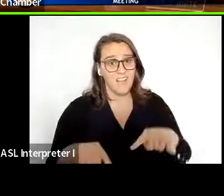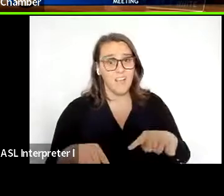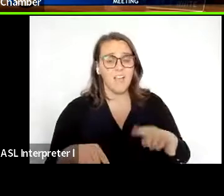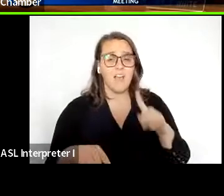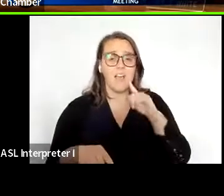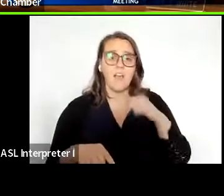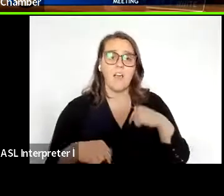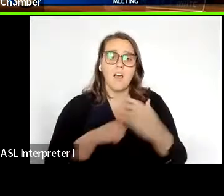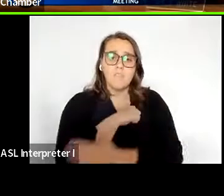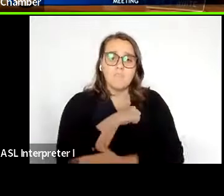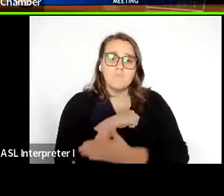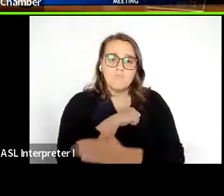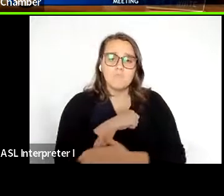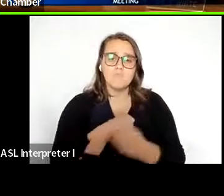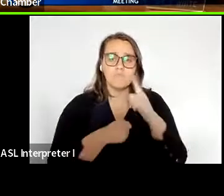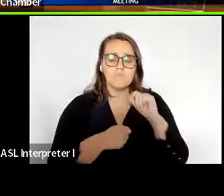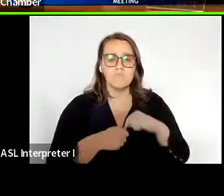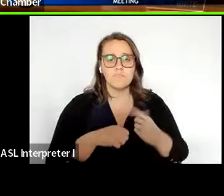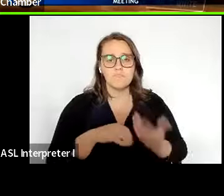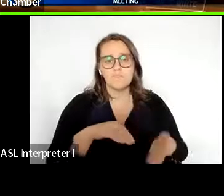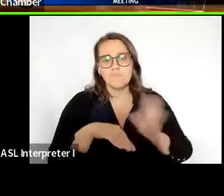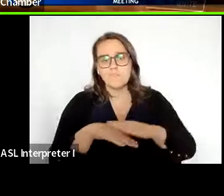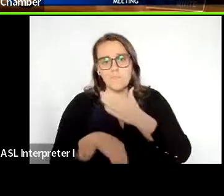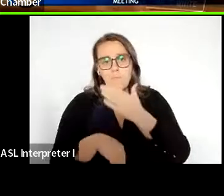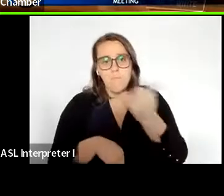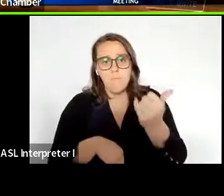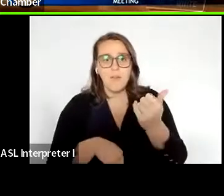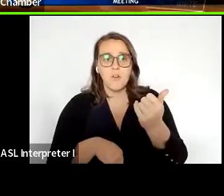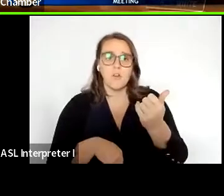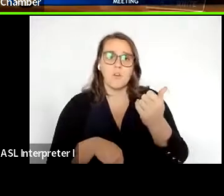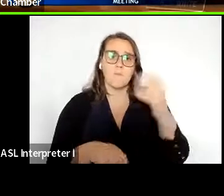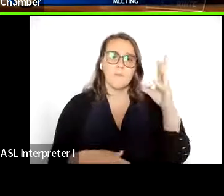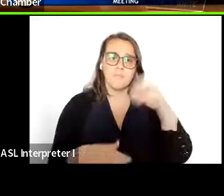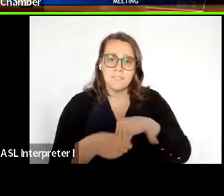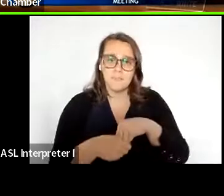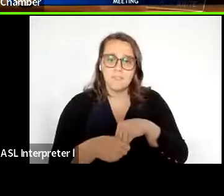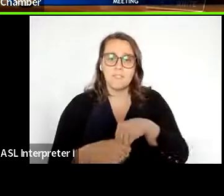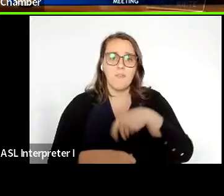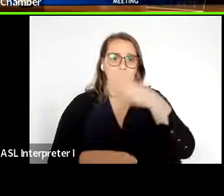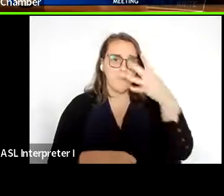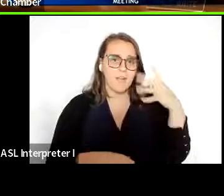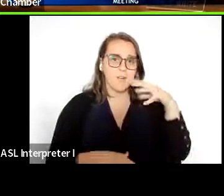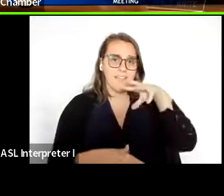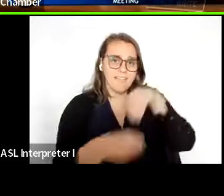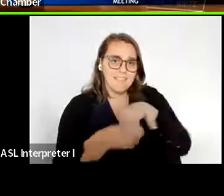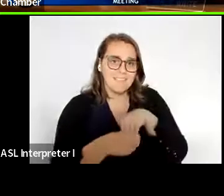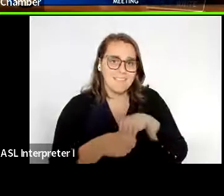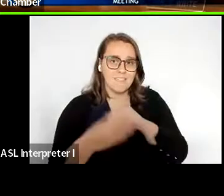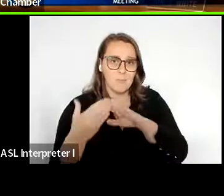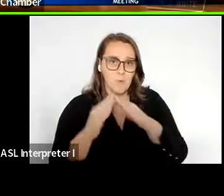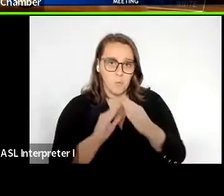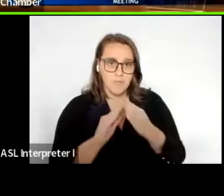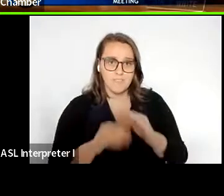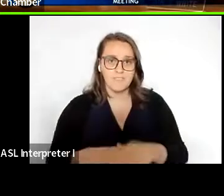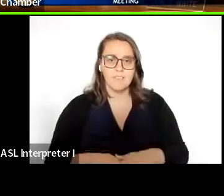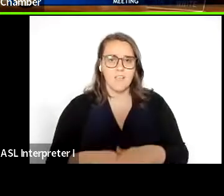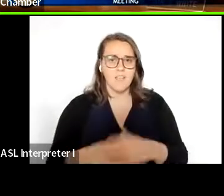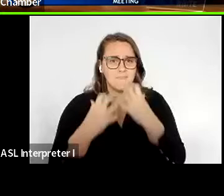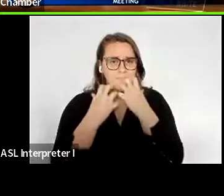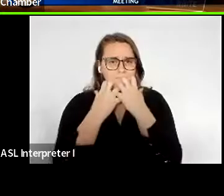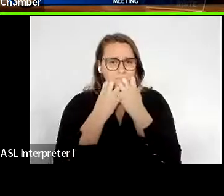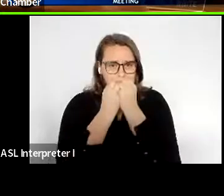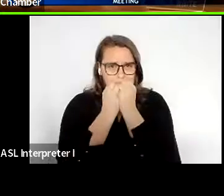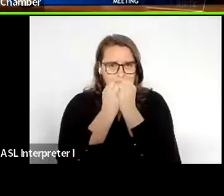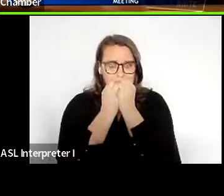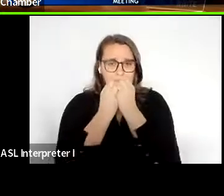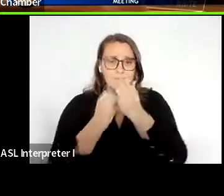perseverance, presence, and participation of migrants in our communities. As a city, we value immigrants and asylum